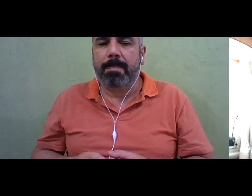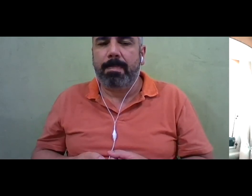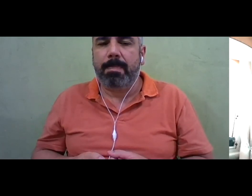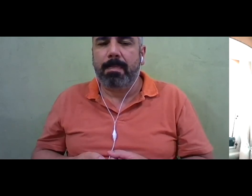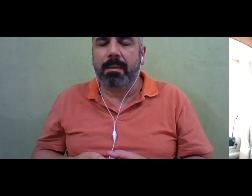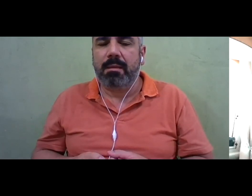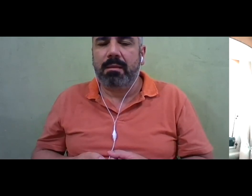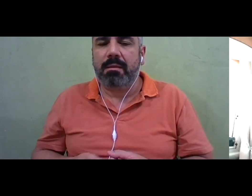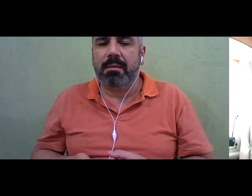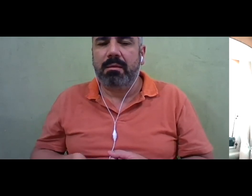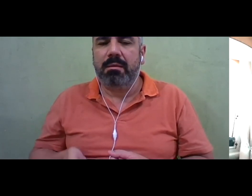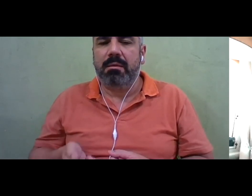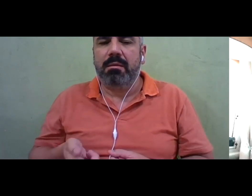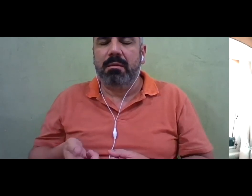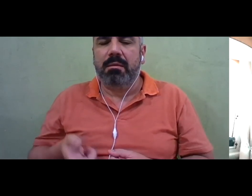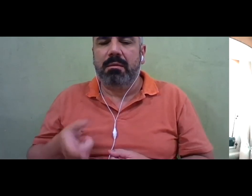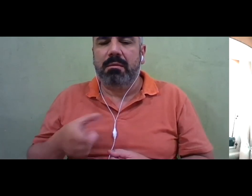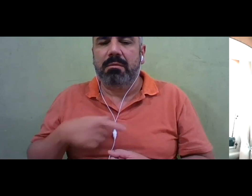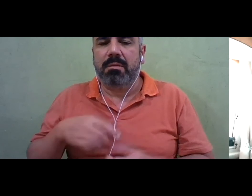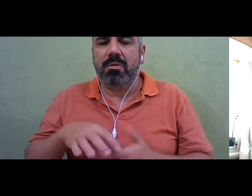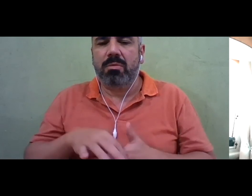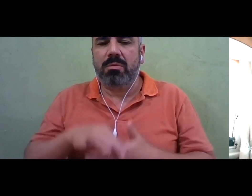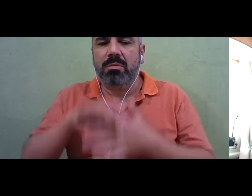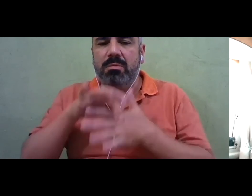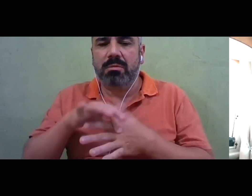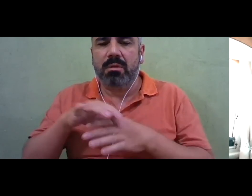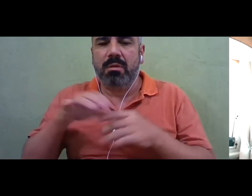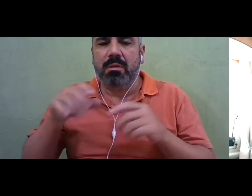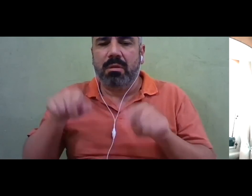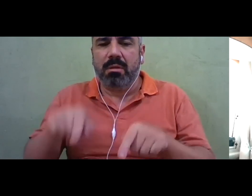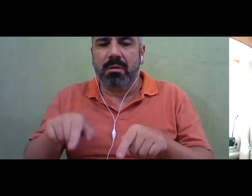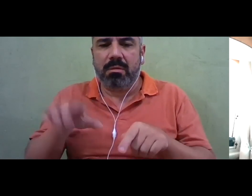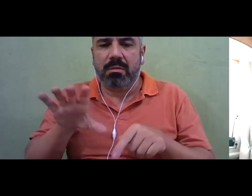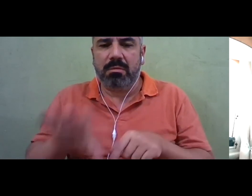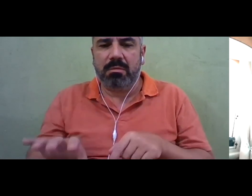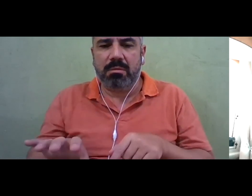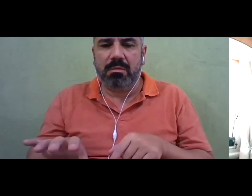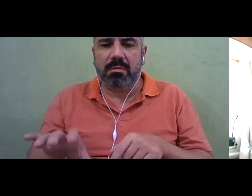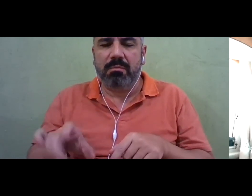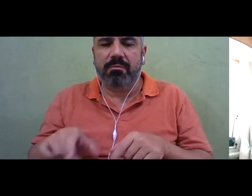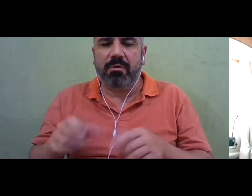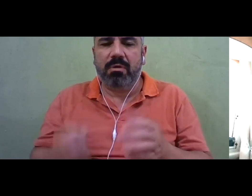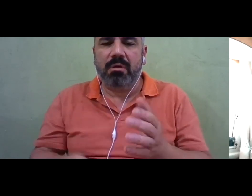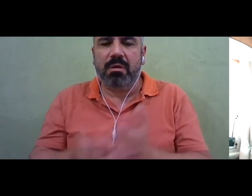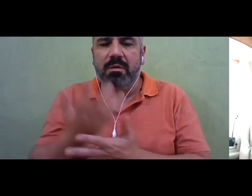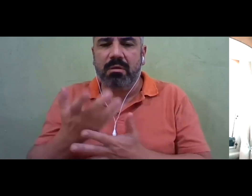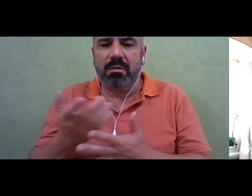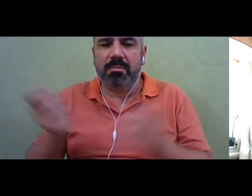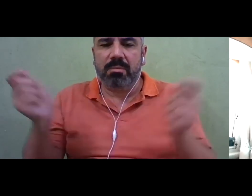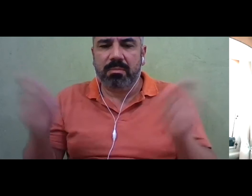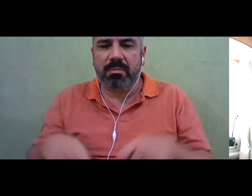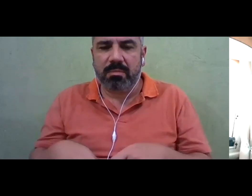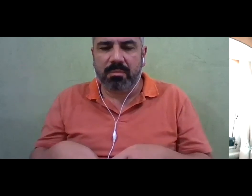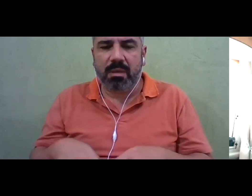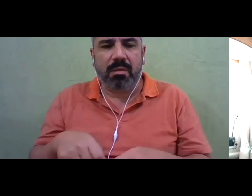word, right? Because it's probably highly ideological, right? So you have to critically analyze what they're saying